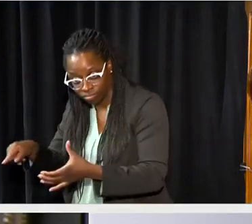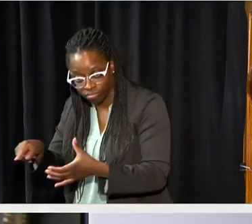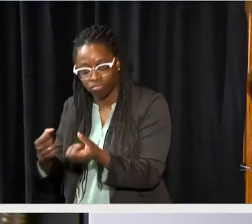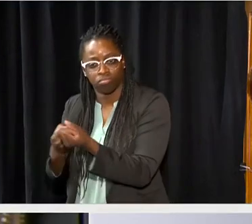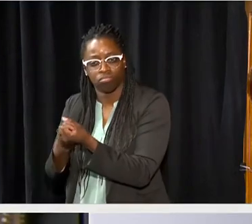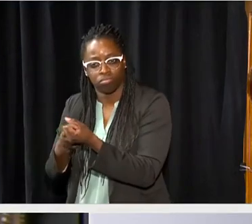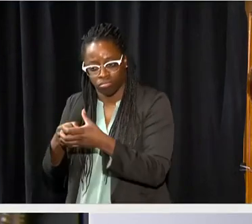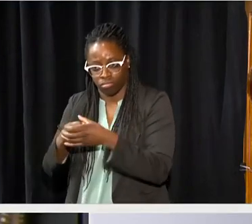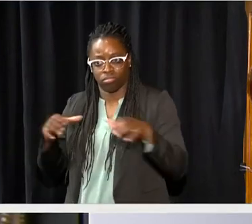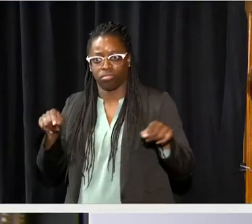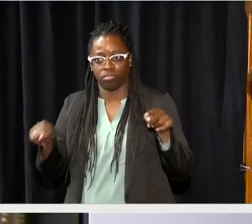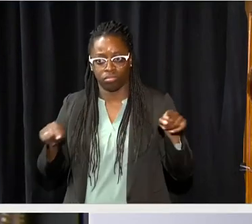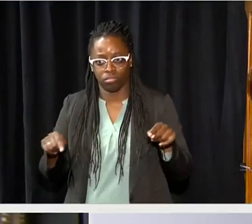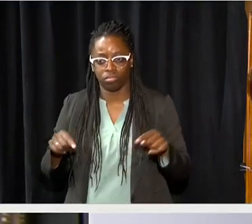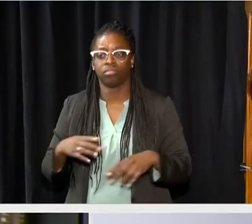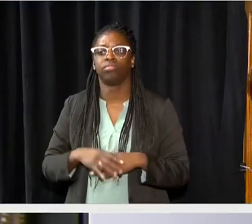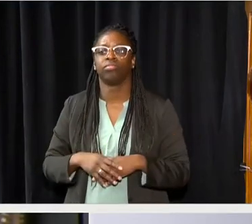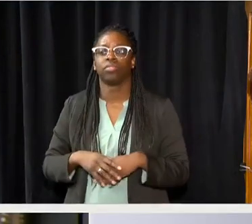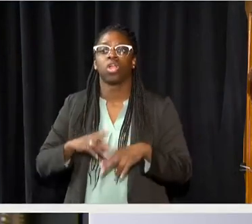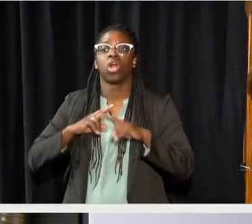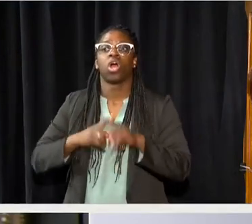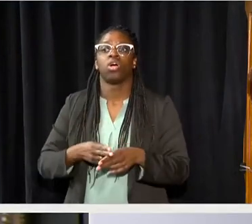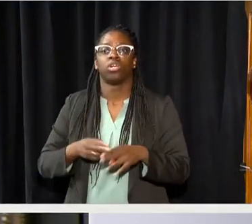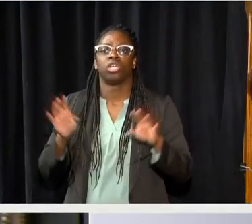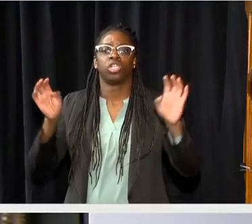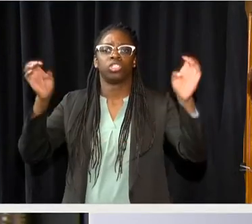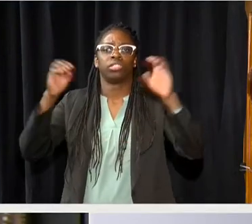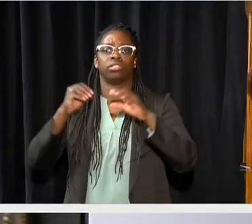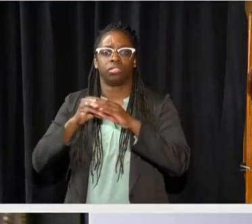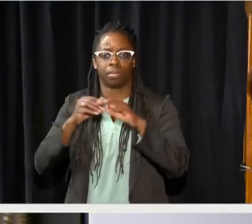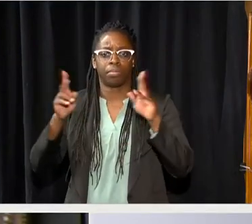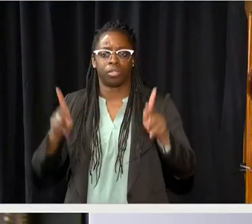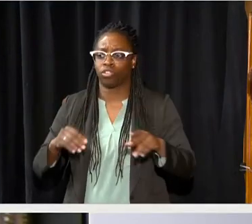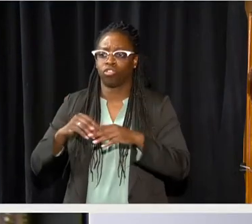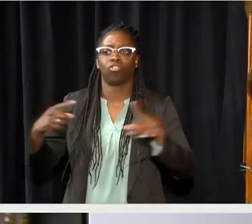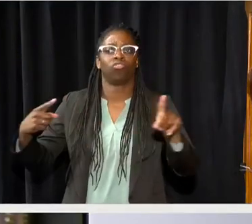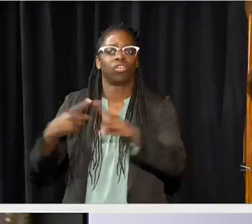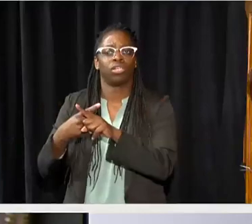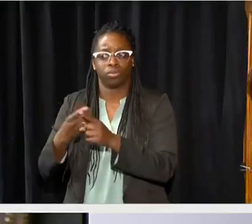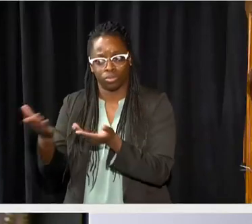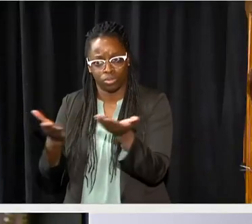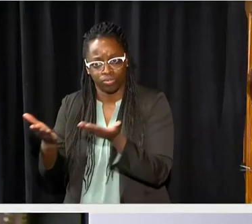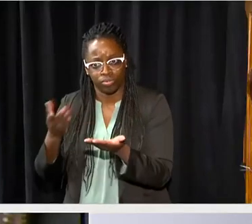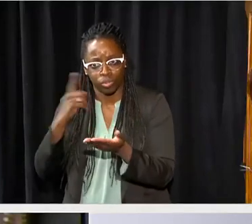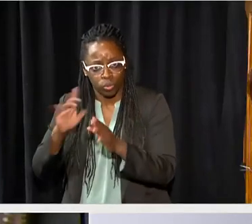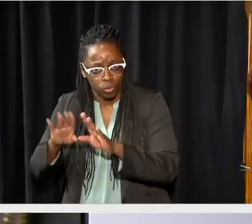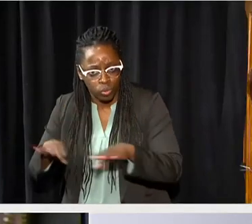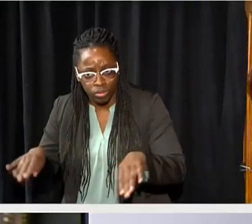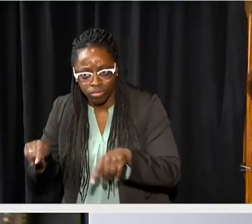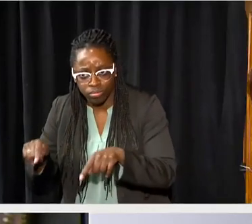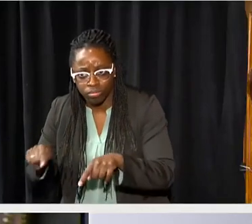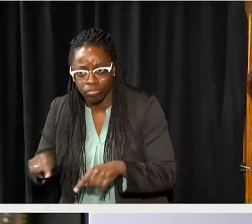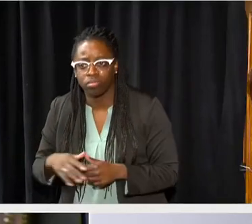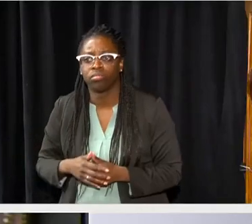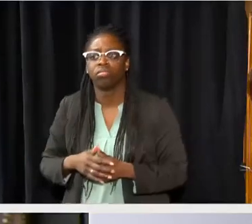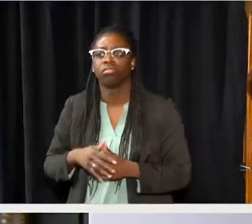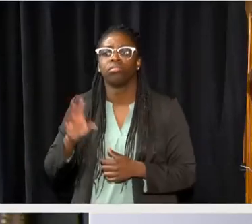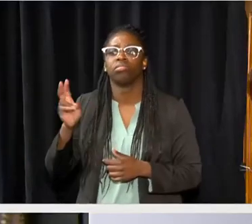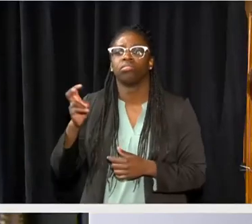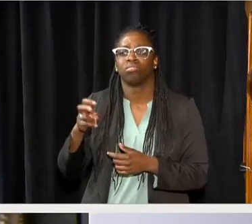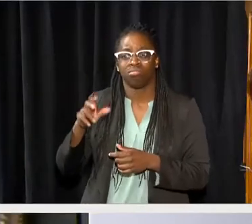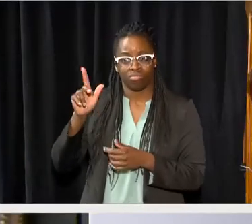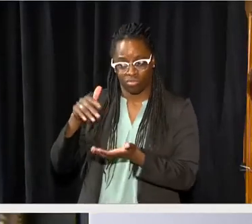urgent in-person crisis response around the clock. They've served thousands of children already. And in